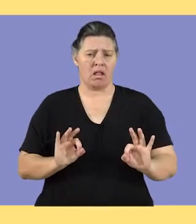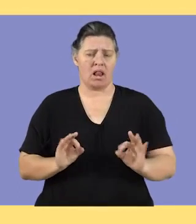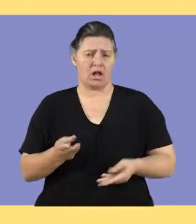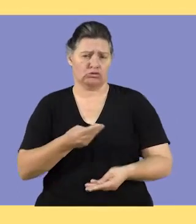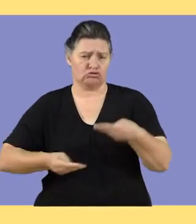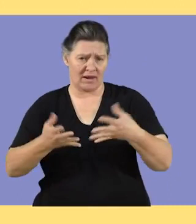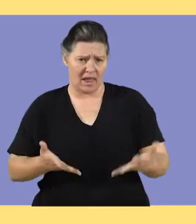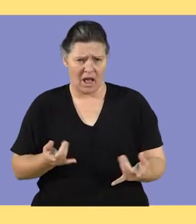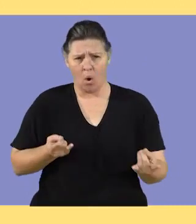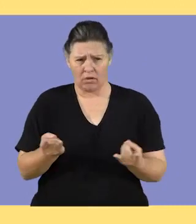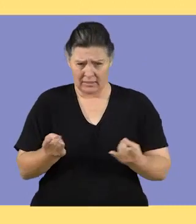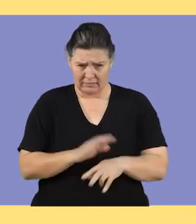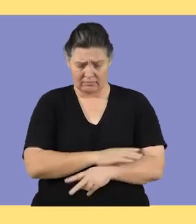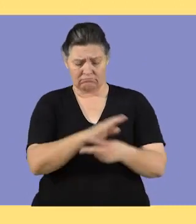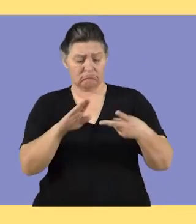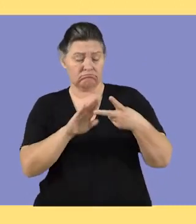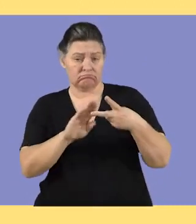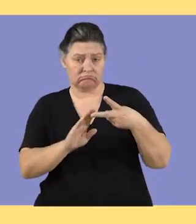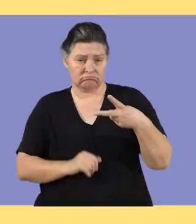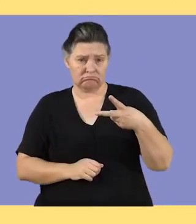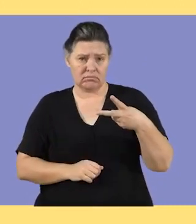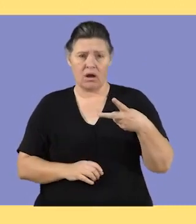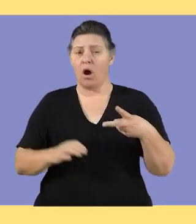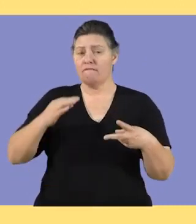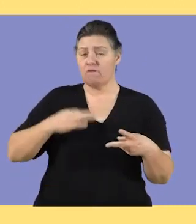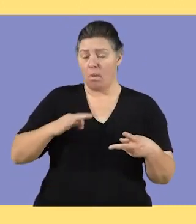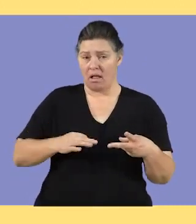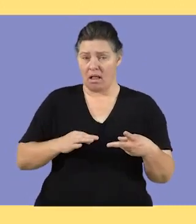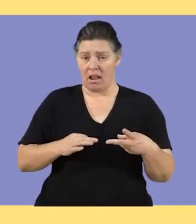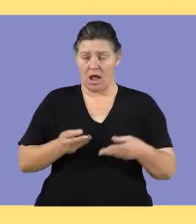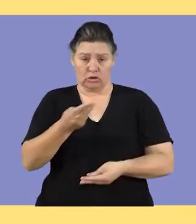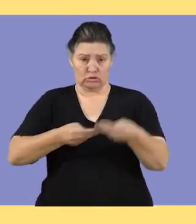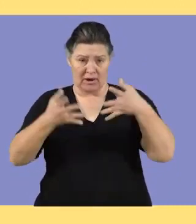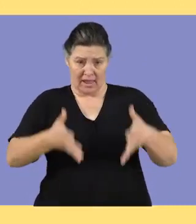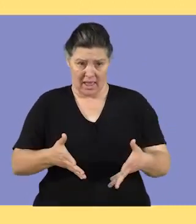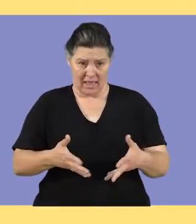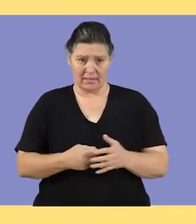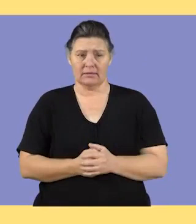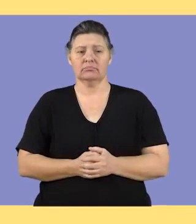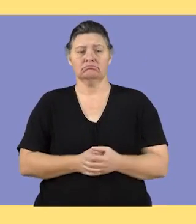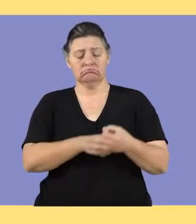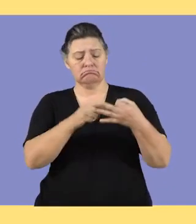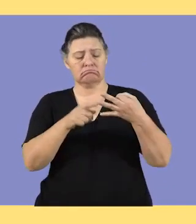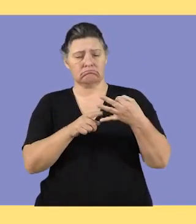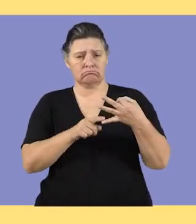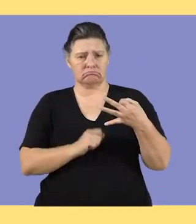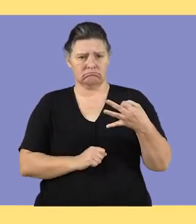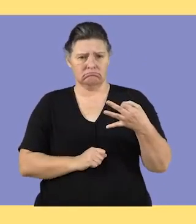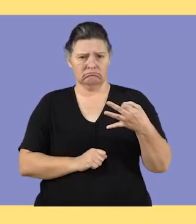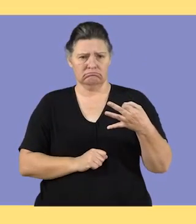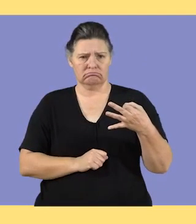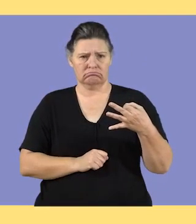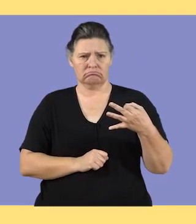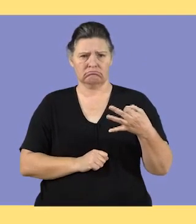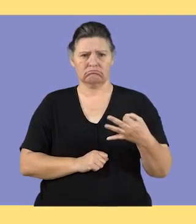trader. I'll also ensure that you understand the term formal trader. I'll also ensure that